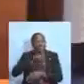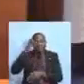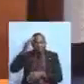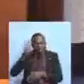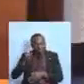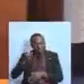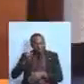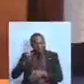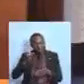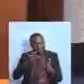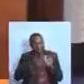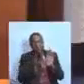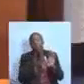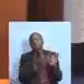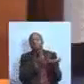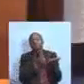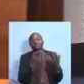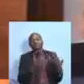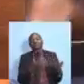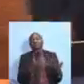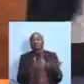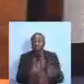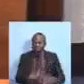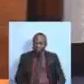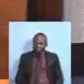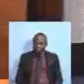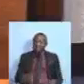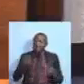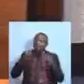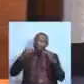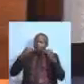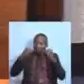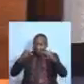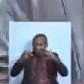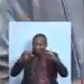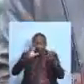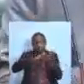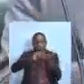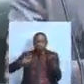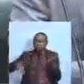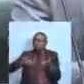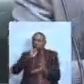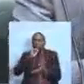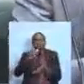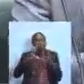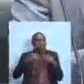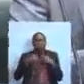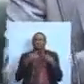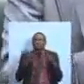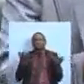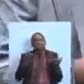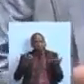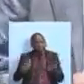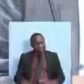it's on the order paper. The notice withdrawing has not been received.